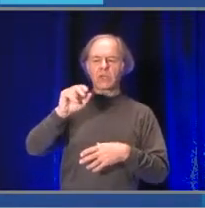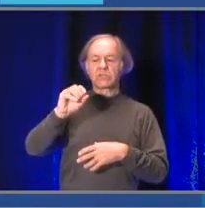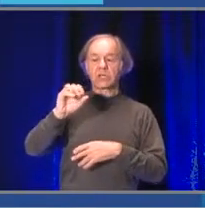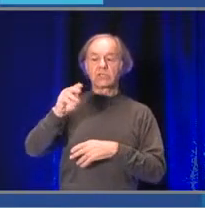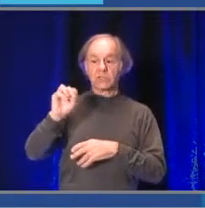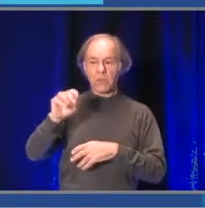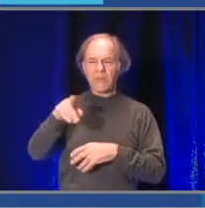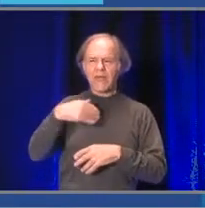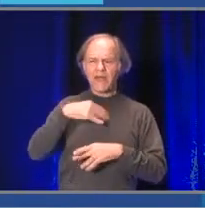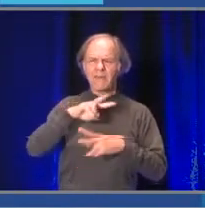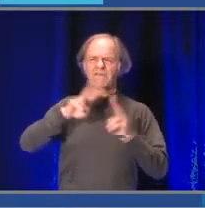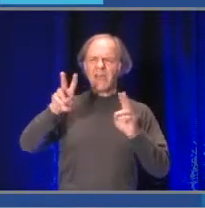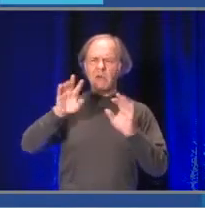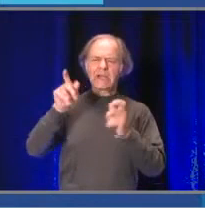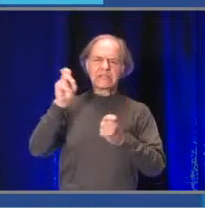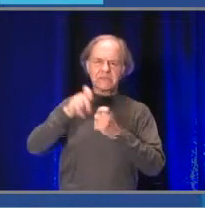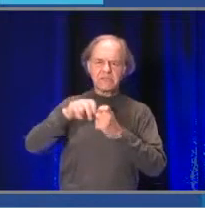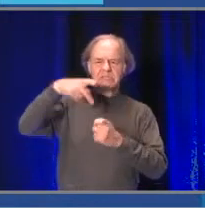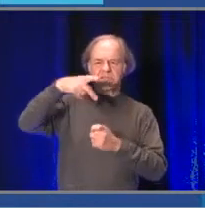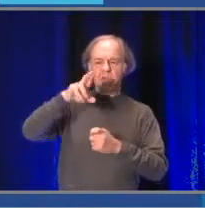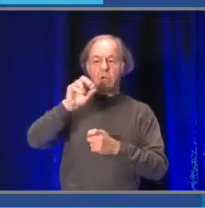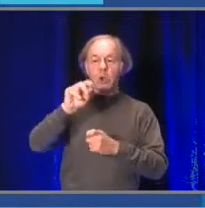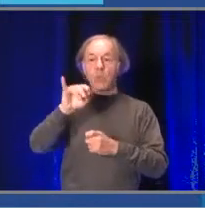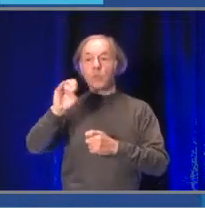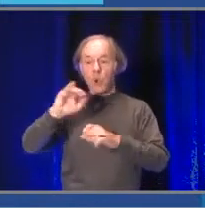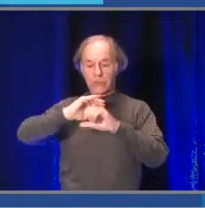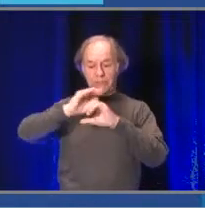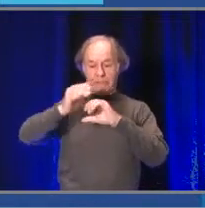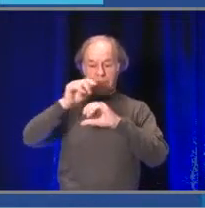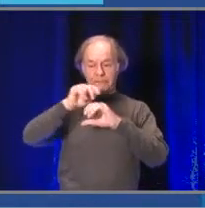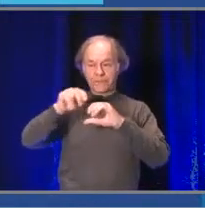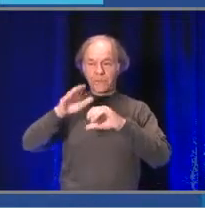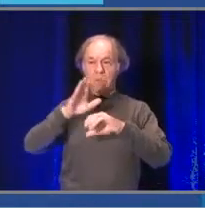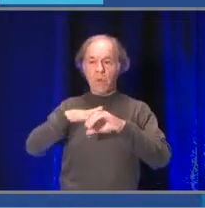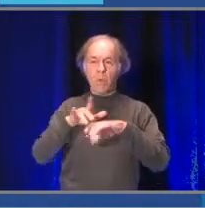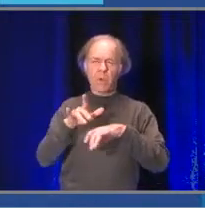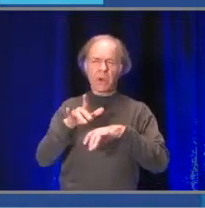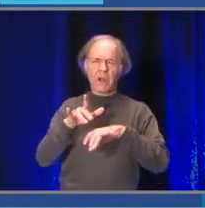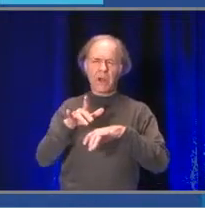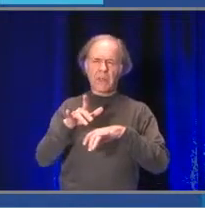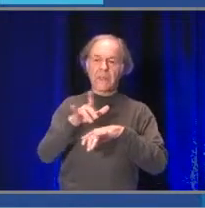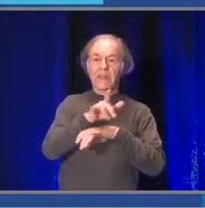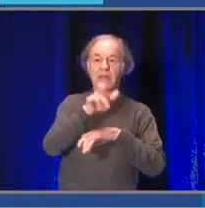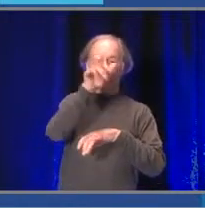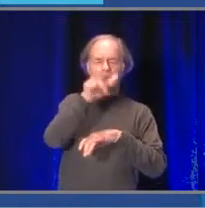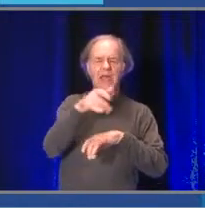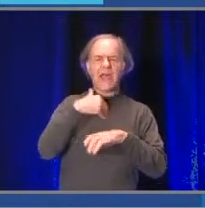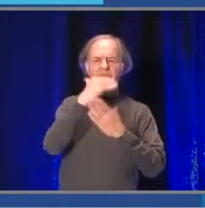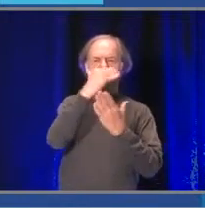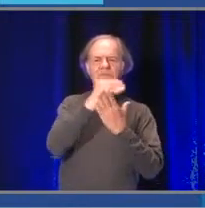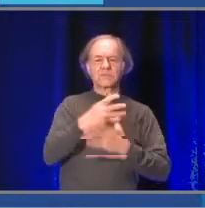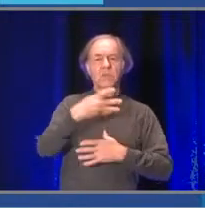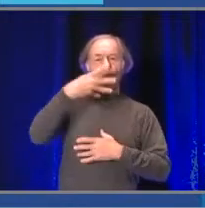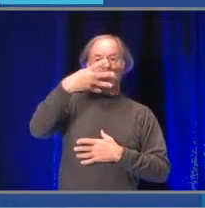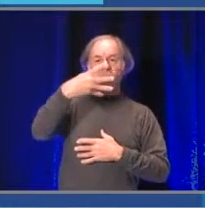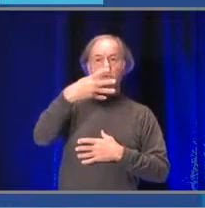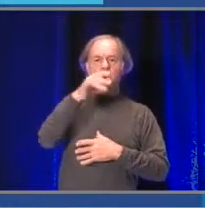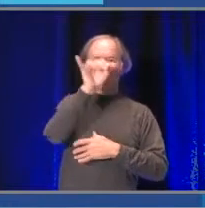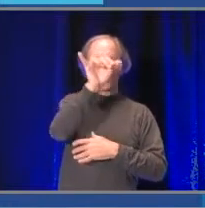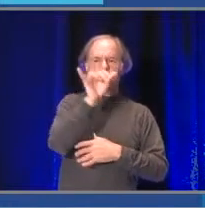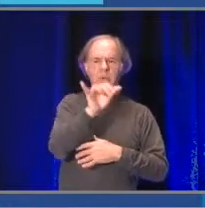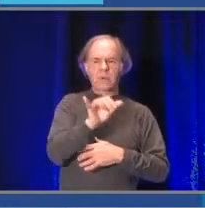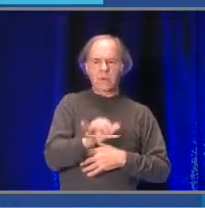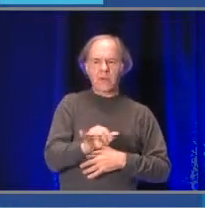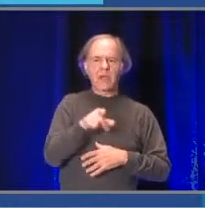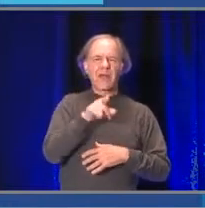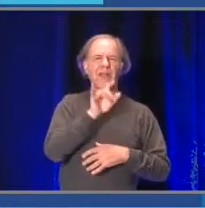prostasome contains specific protein, like I said, and you have on the left a list of 4 of the